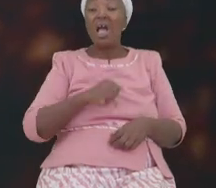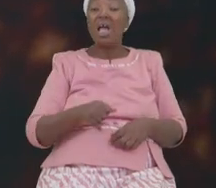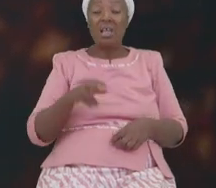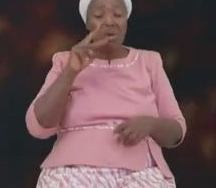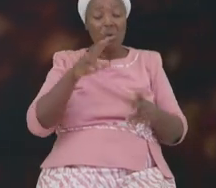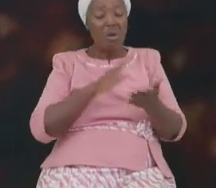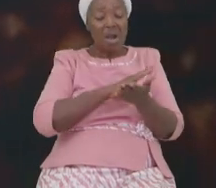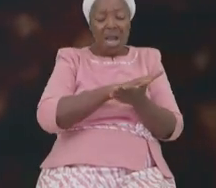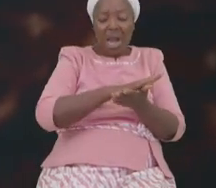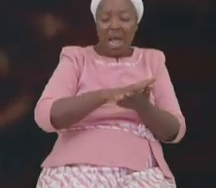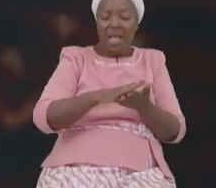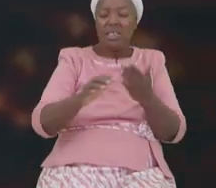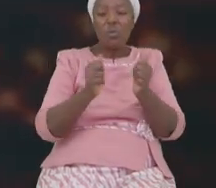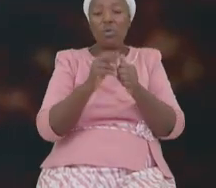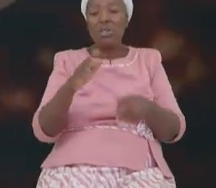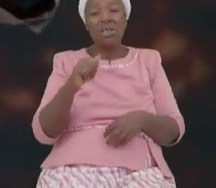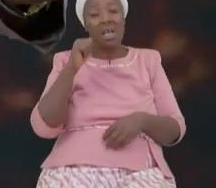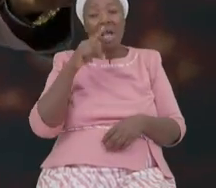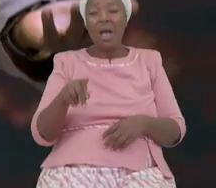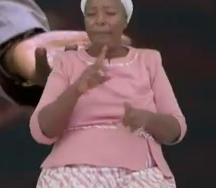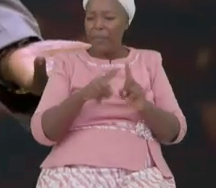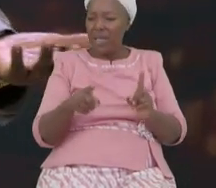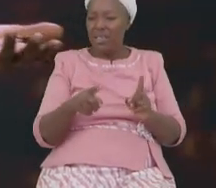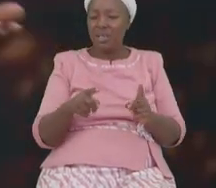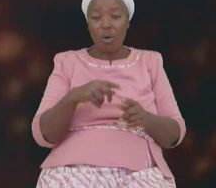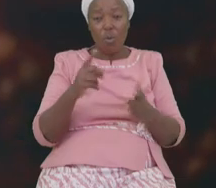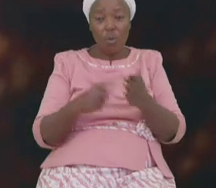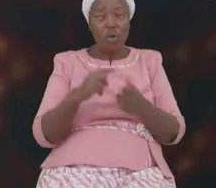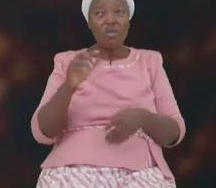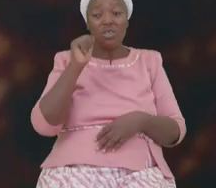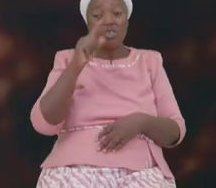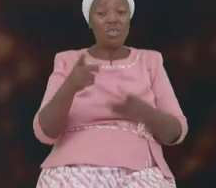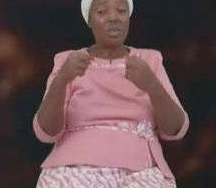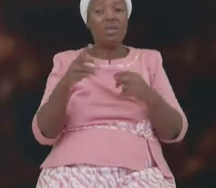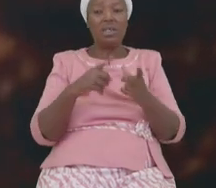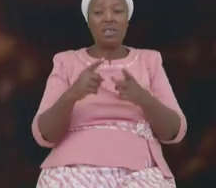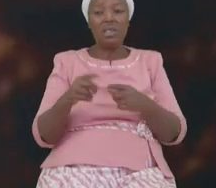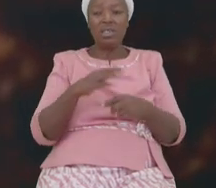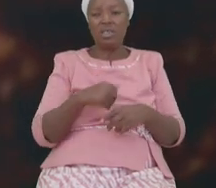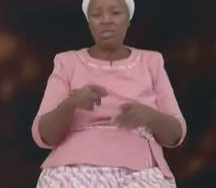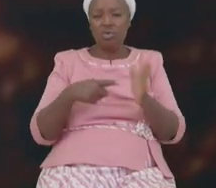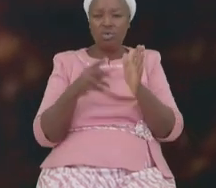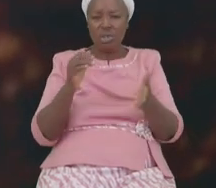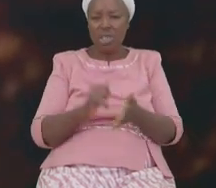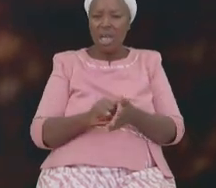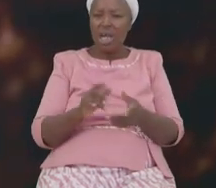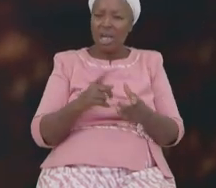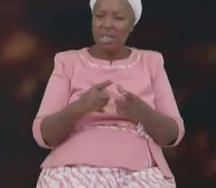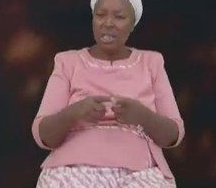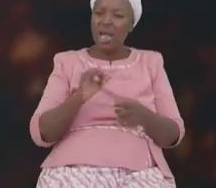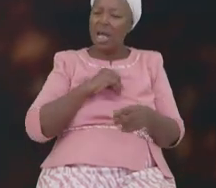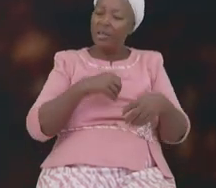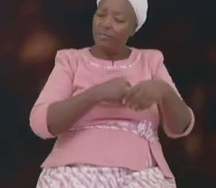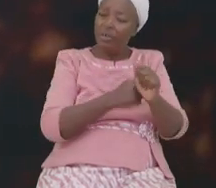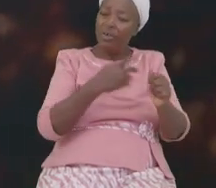I'm gentle without her. But when she comes, and then she has that, I follow the law